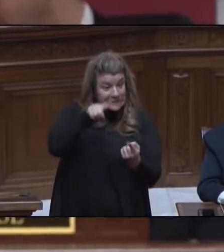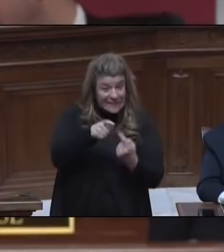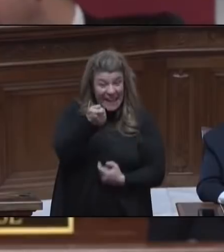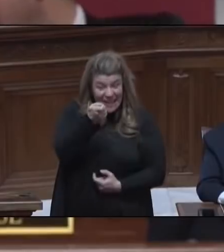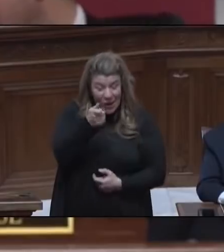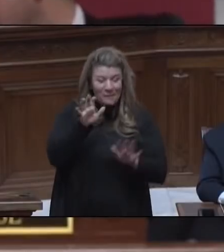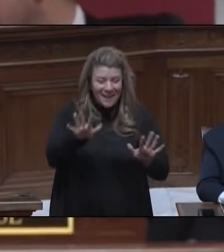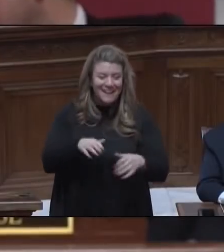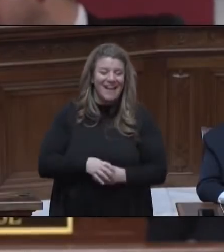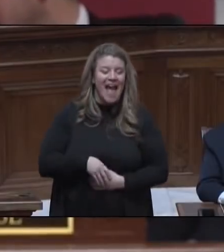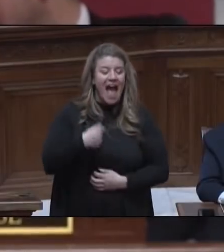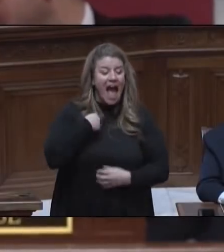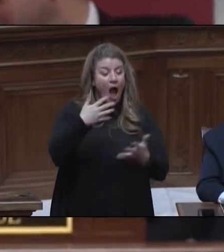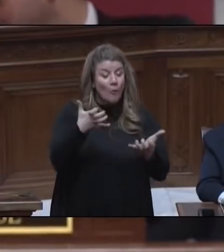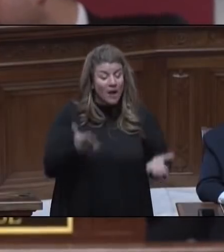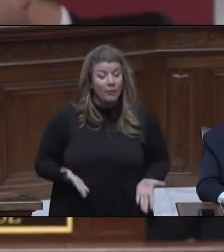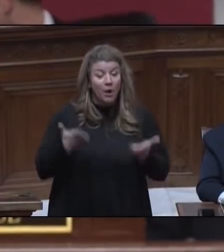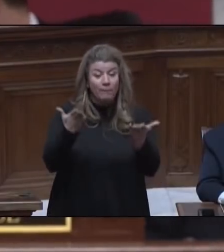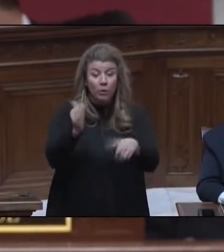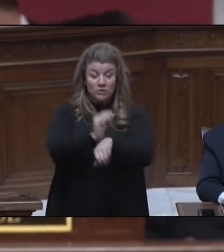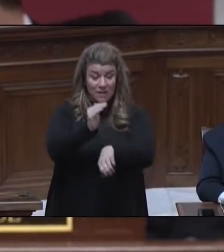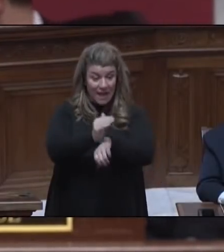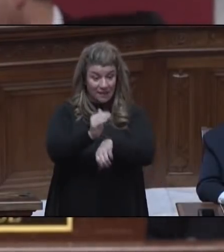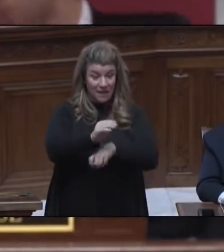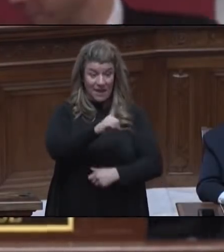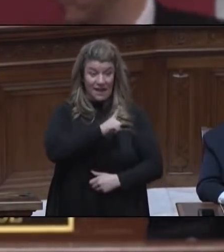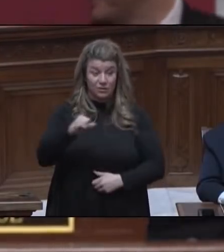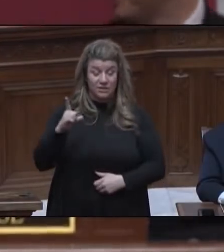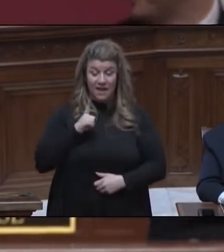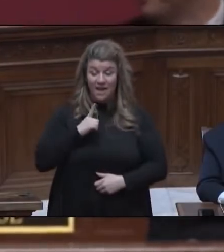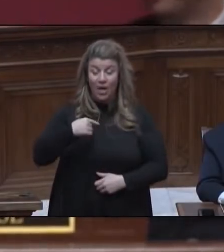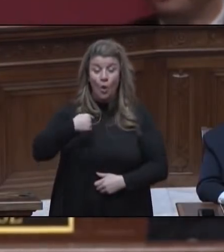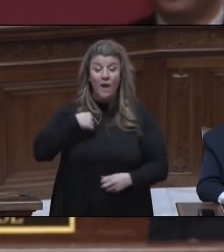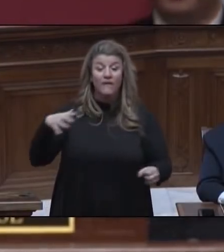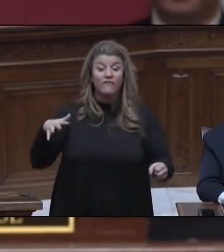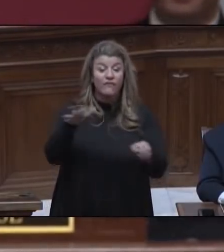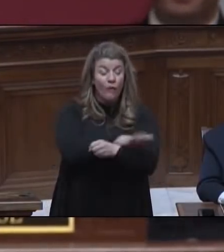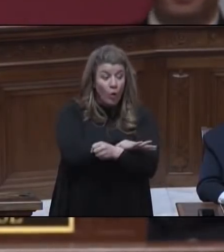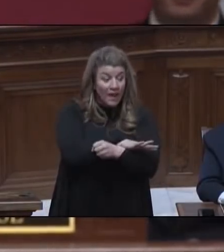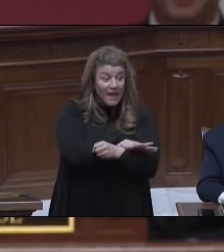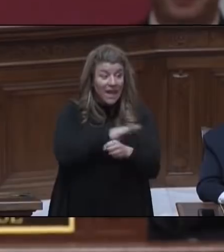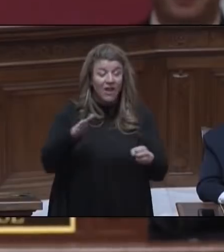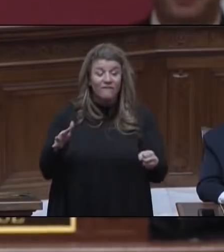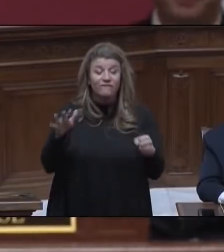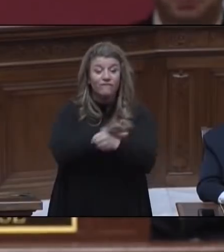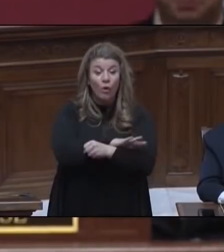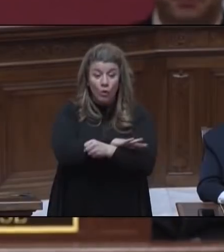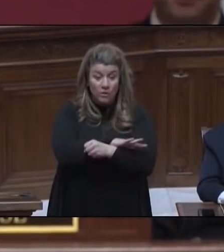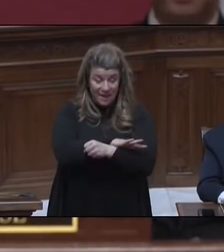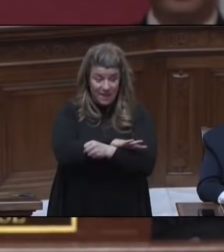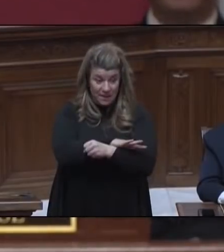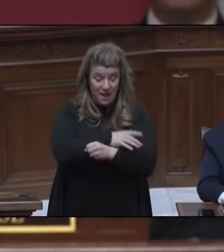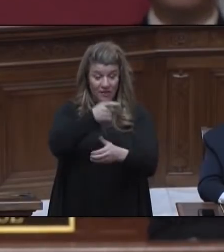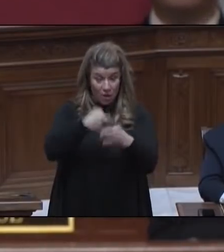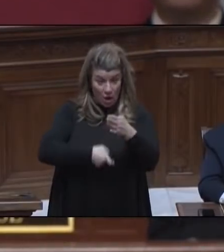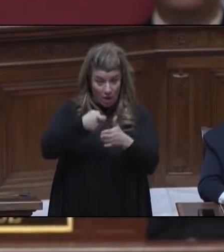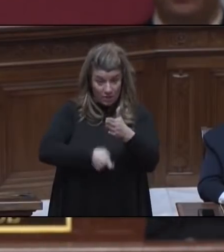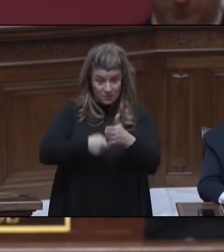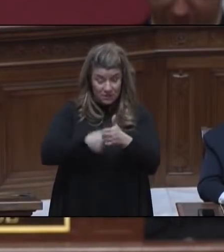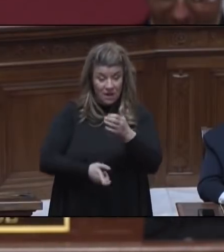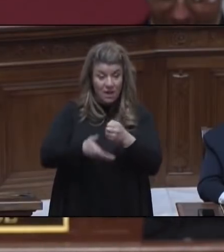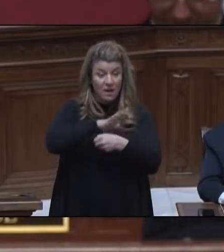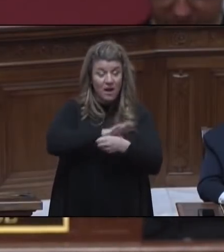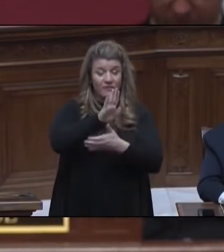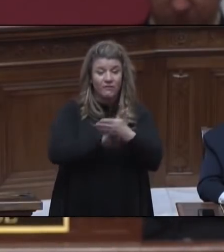I want to propose tonight to the legislature that we fully cover the cost of